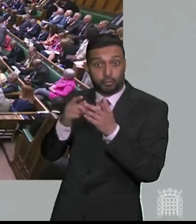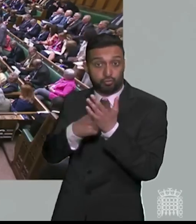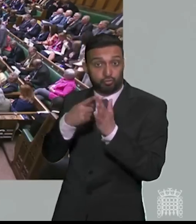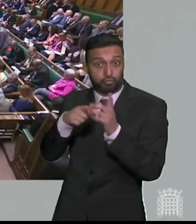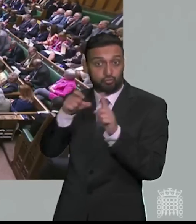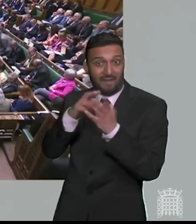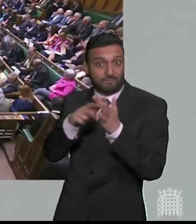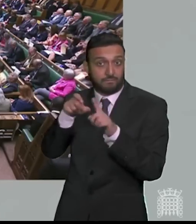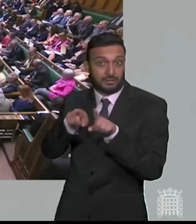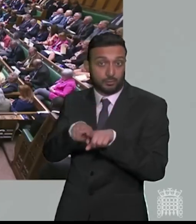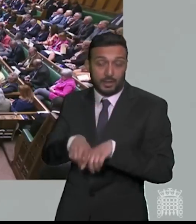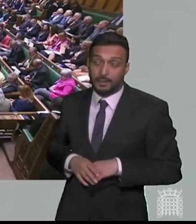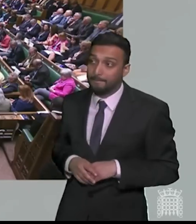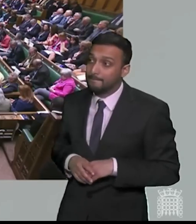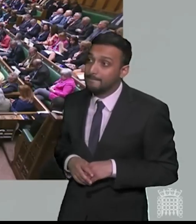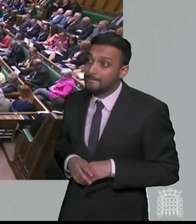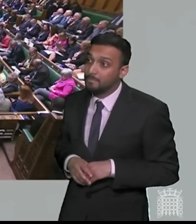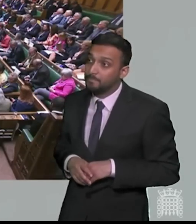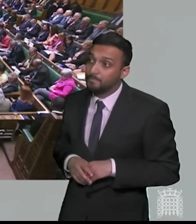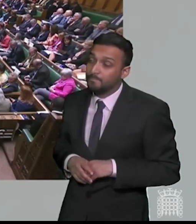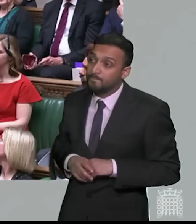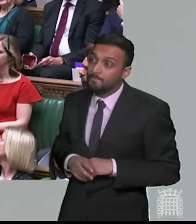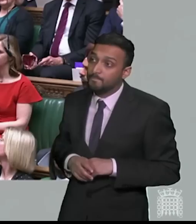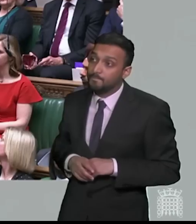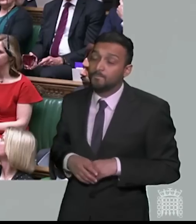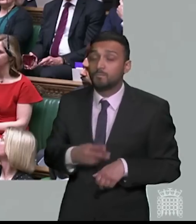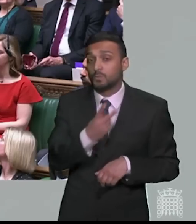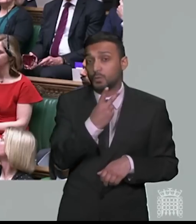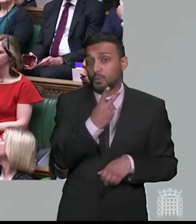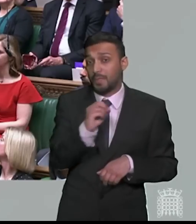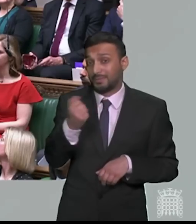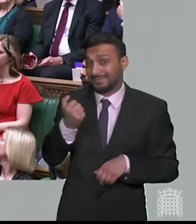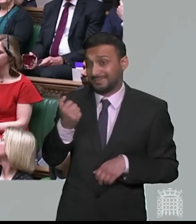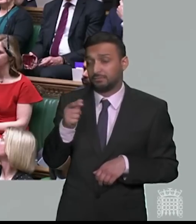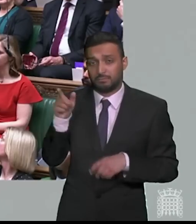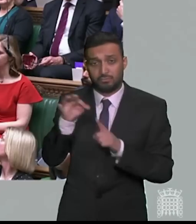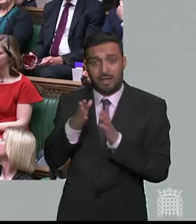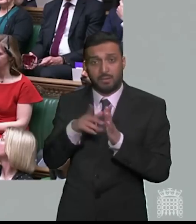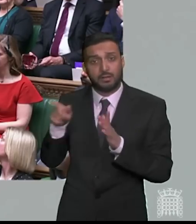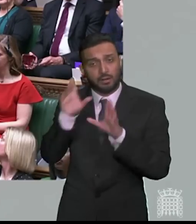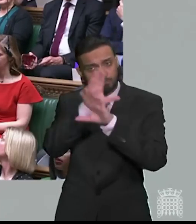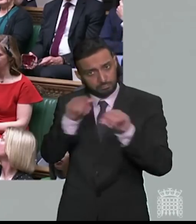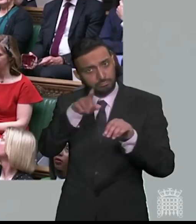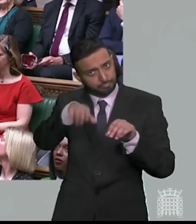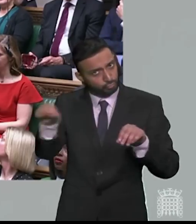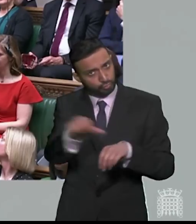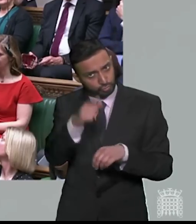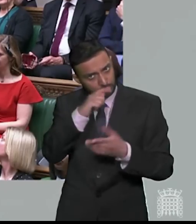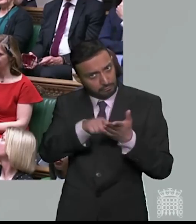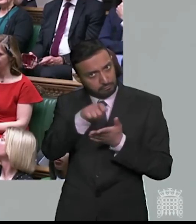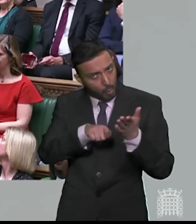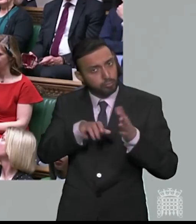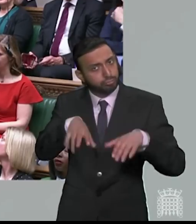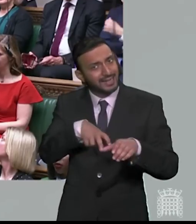Speaker. In 2016, the Prime Minister told people to vote for Brexit because it would stop unelected officials in